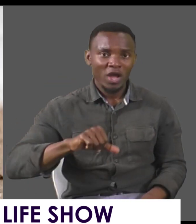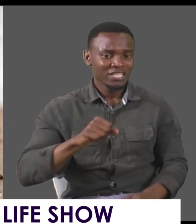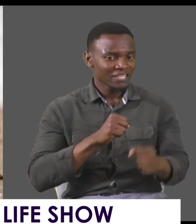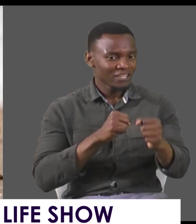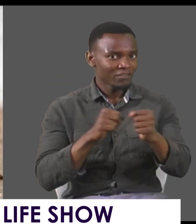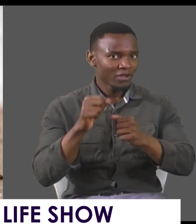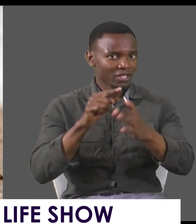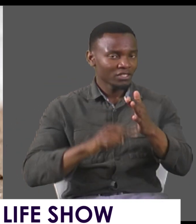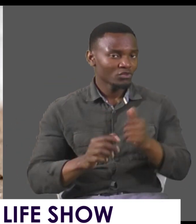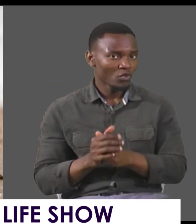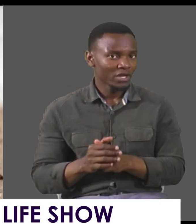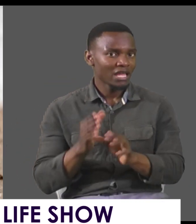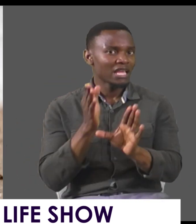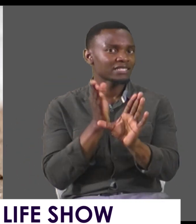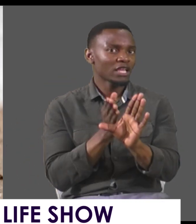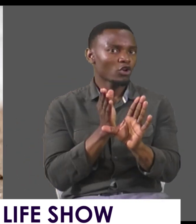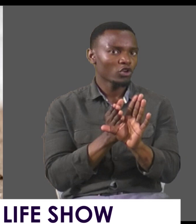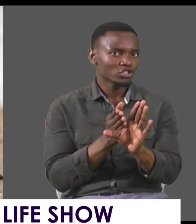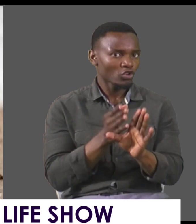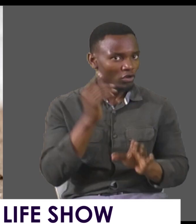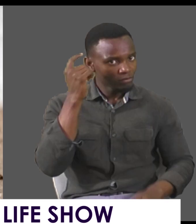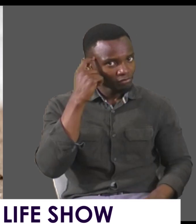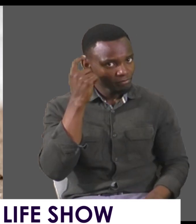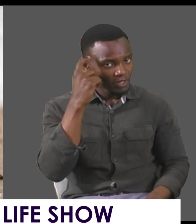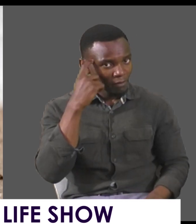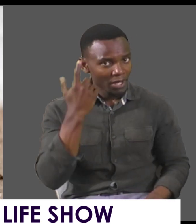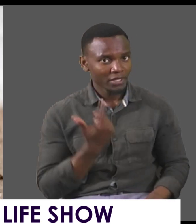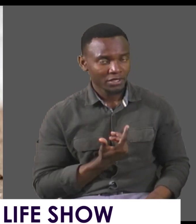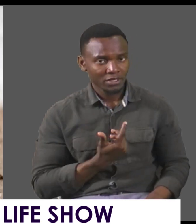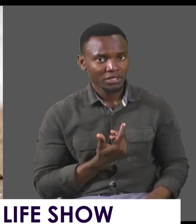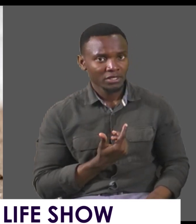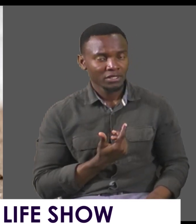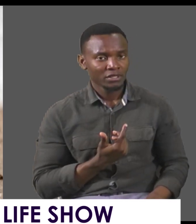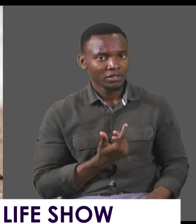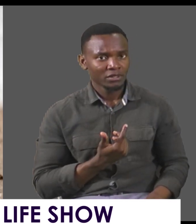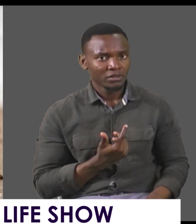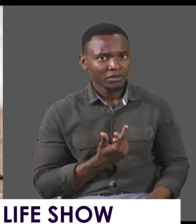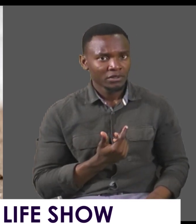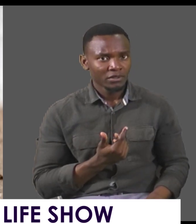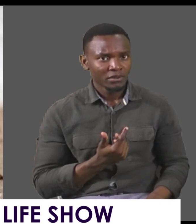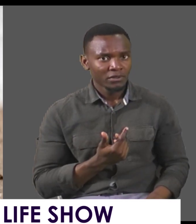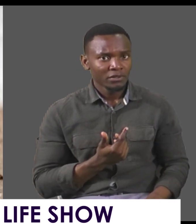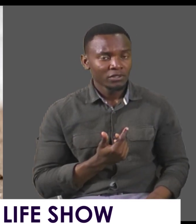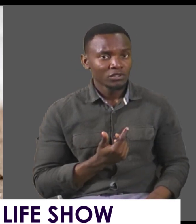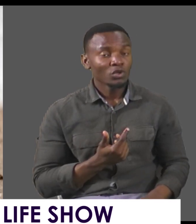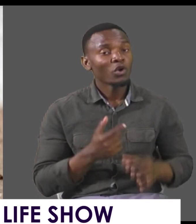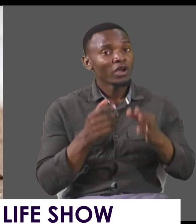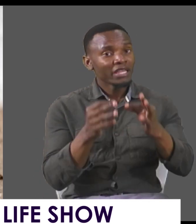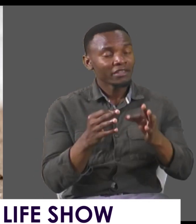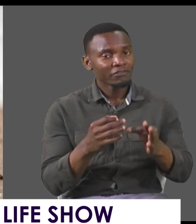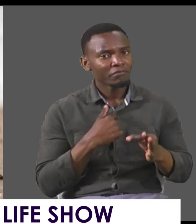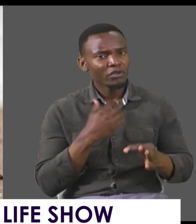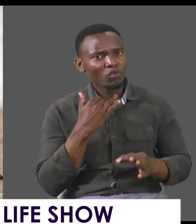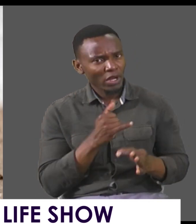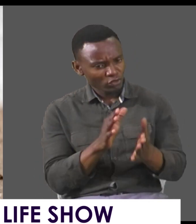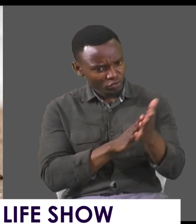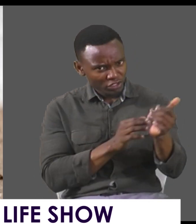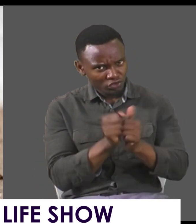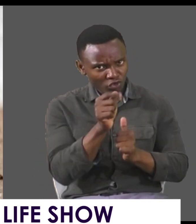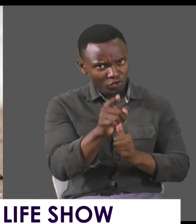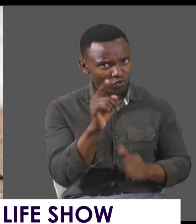is psychological. That is why for me to finish you, I just need your